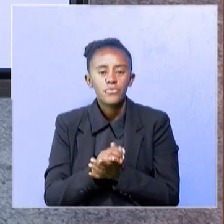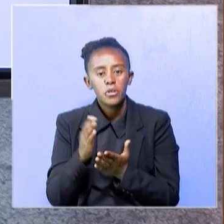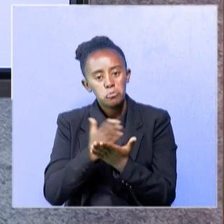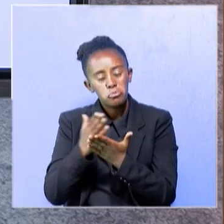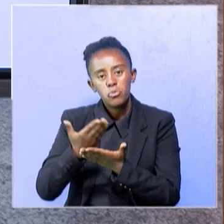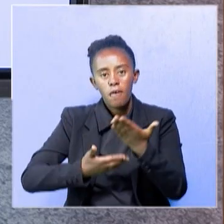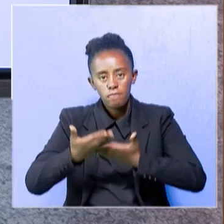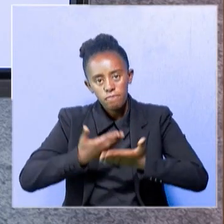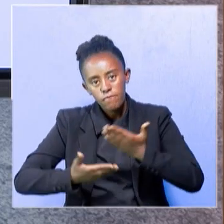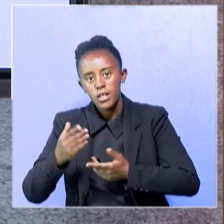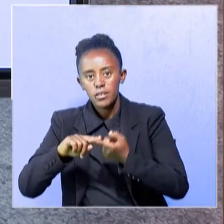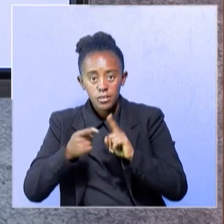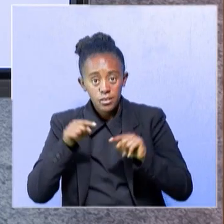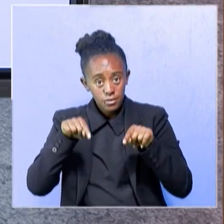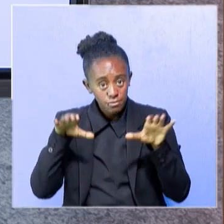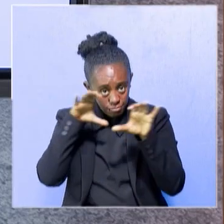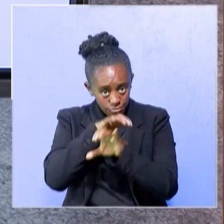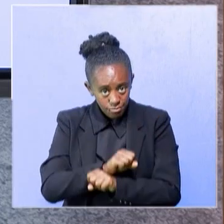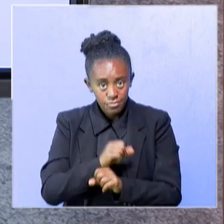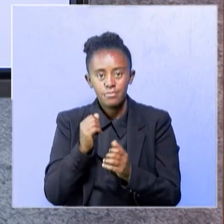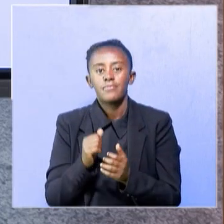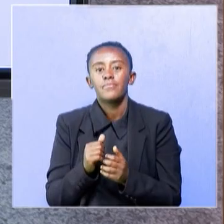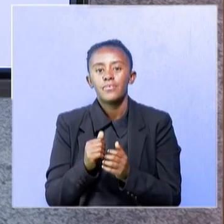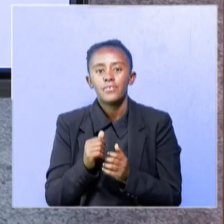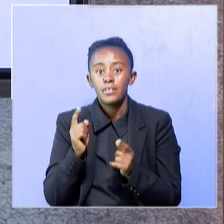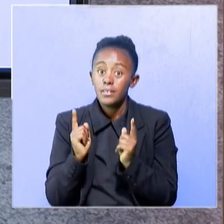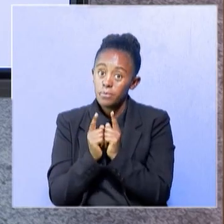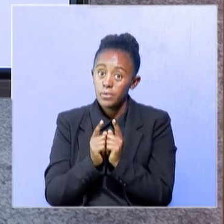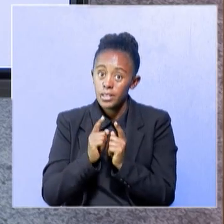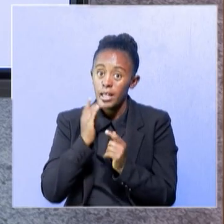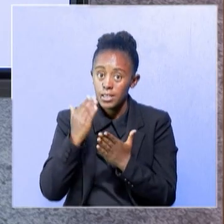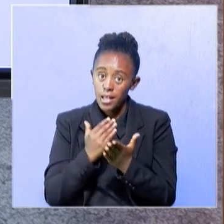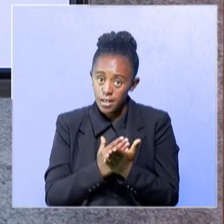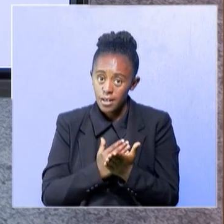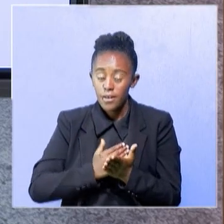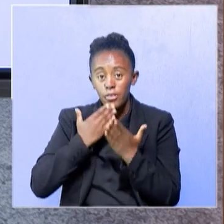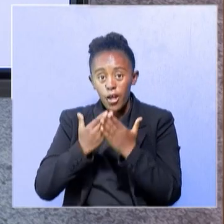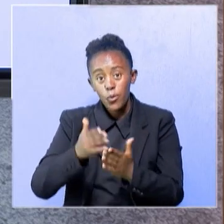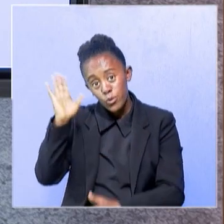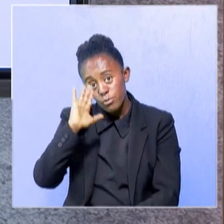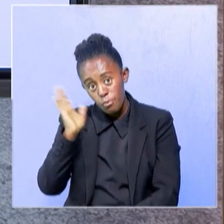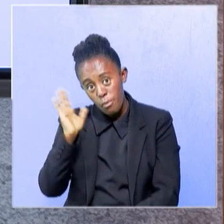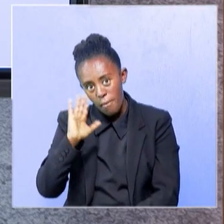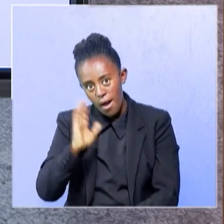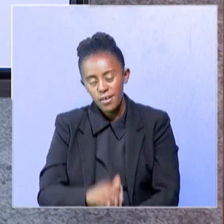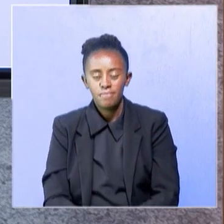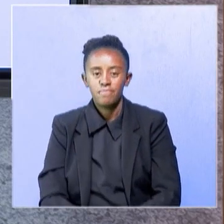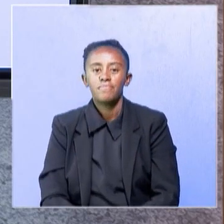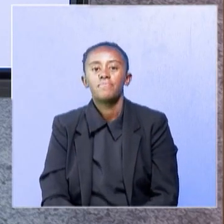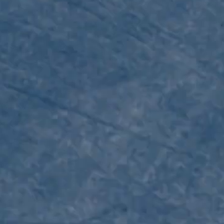to your friends. That's all we have for today, students. Till we meet next lesson. Thank you. See you. Goodbye.